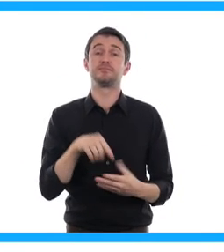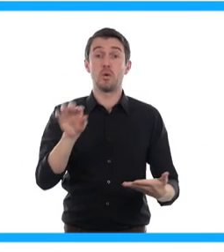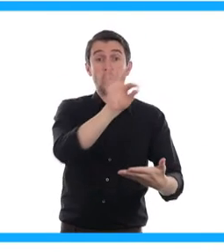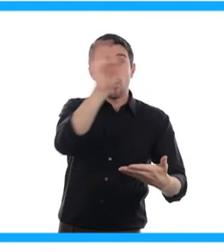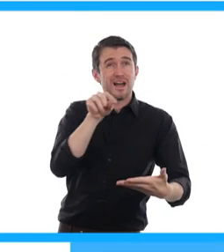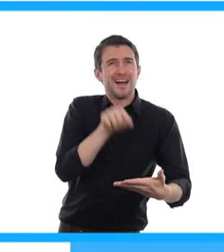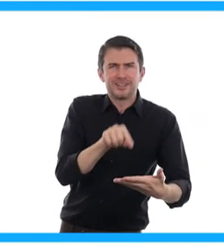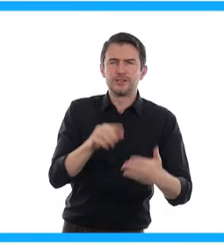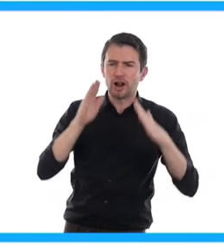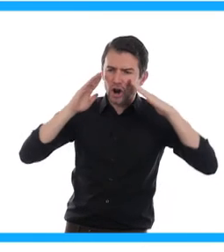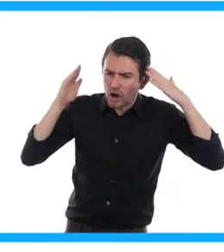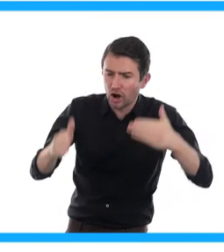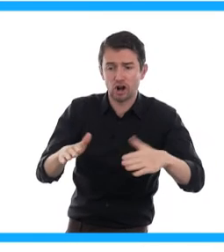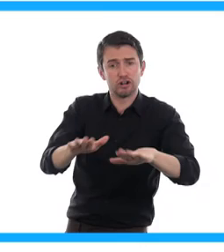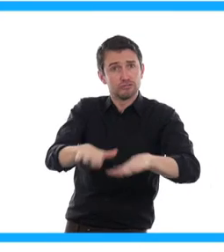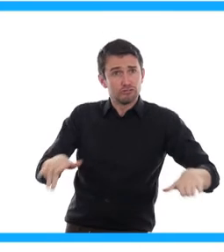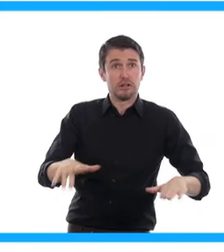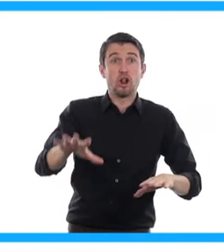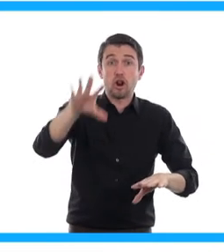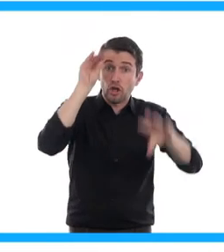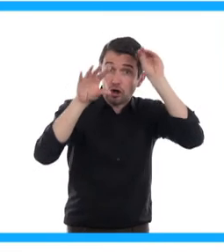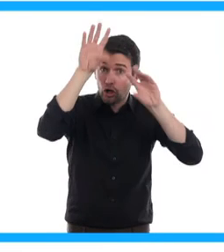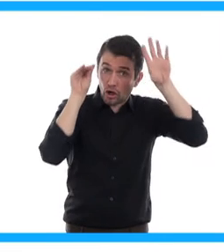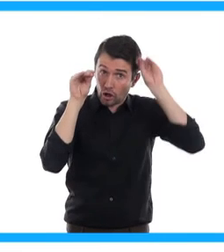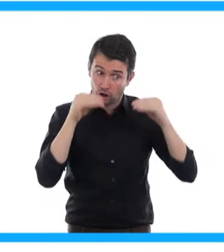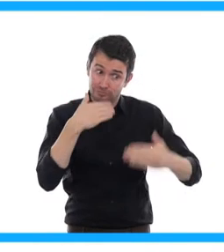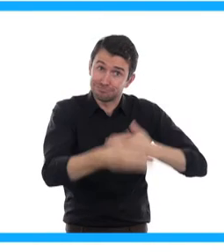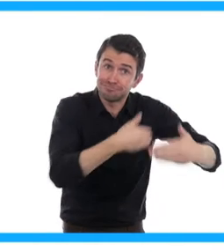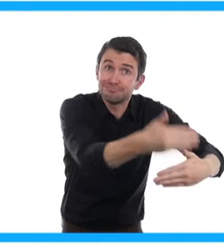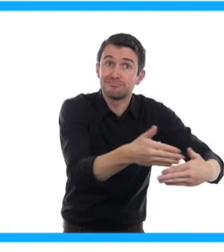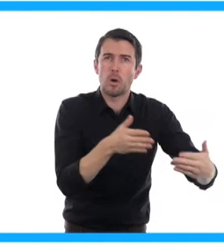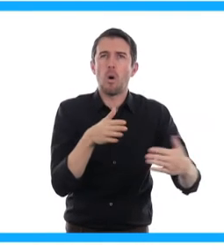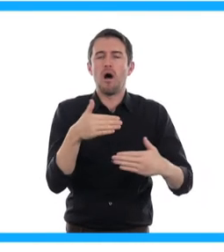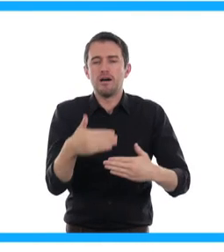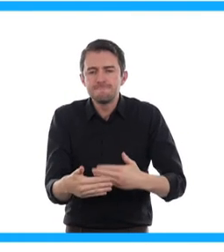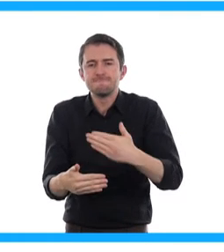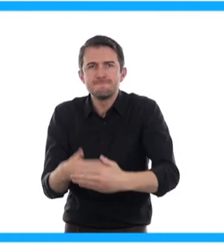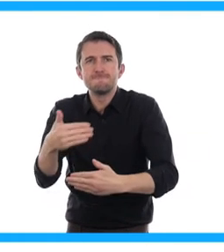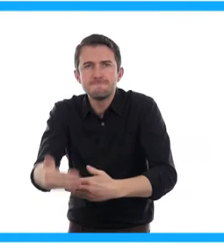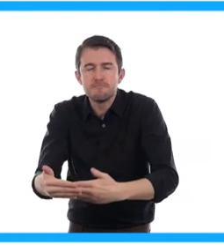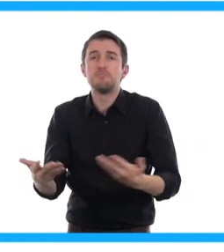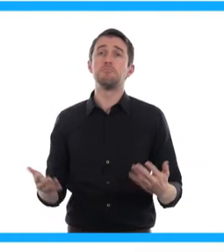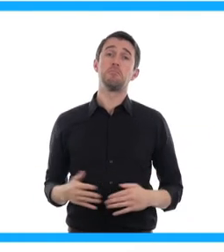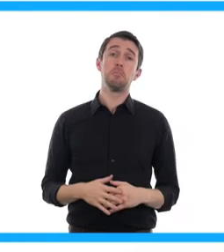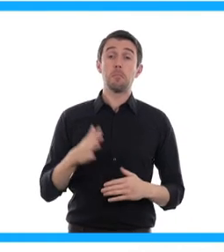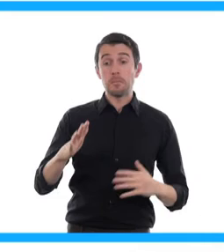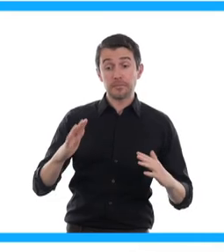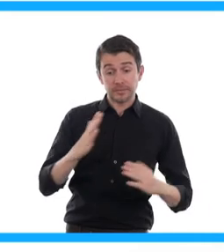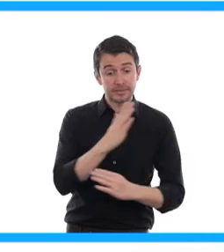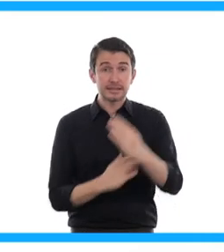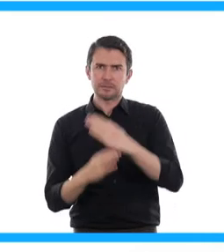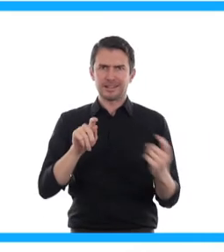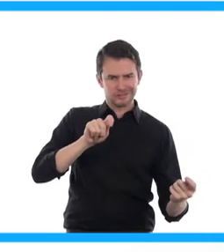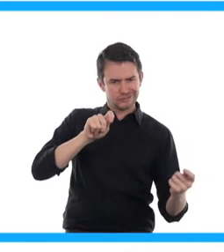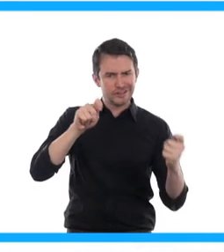that the experience of disability changes as children grow. And they address the need for